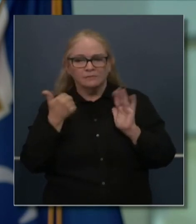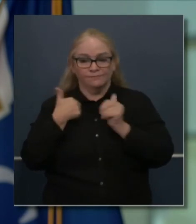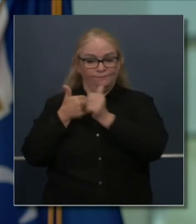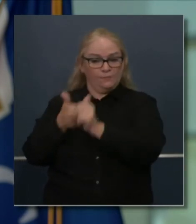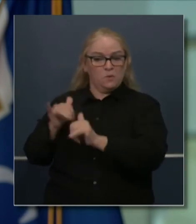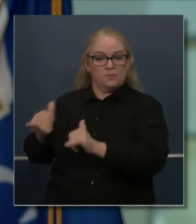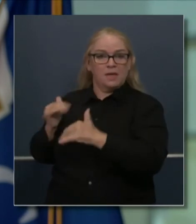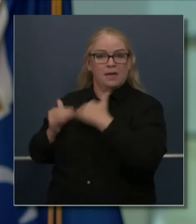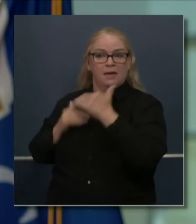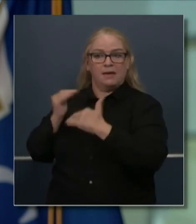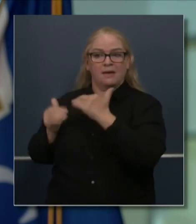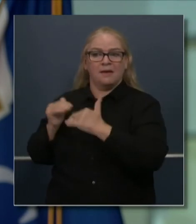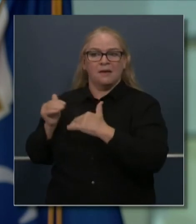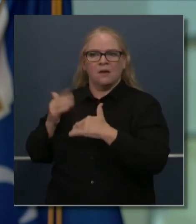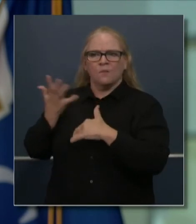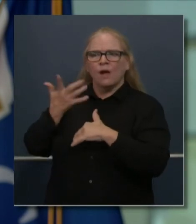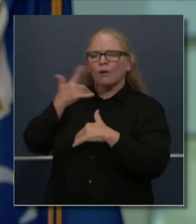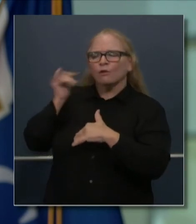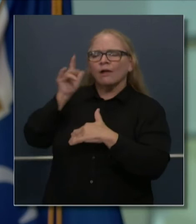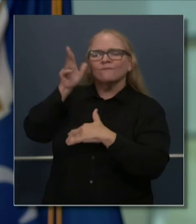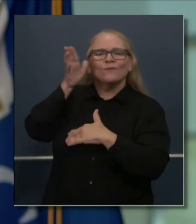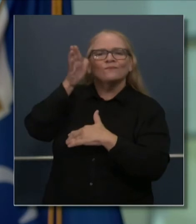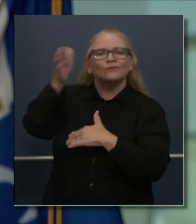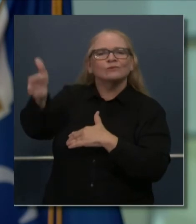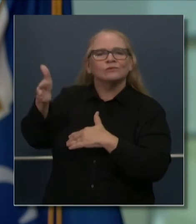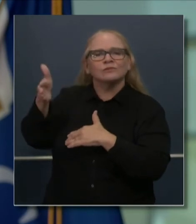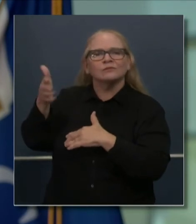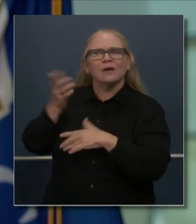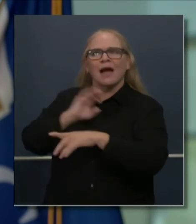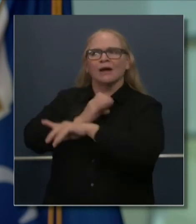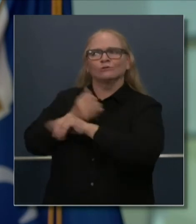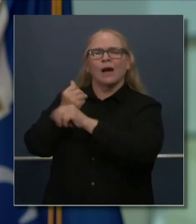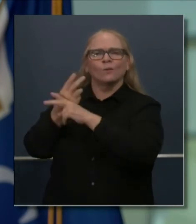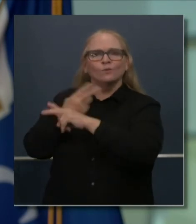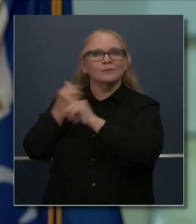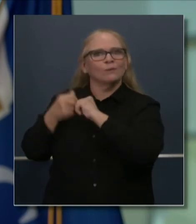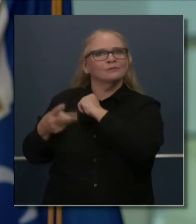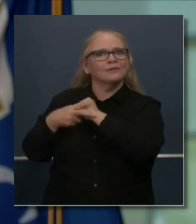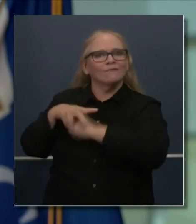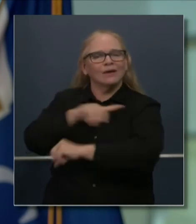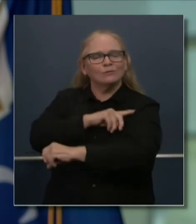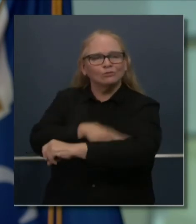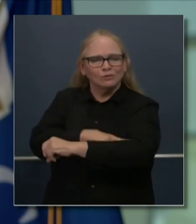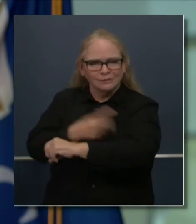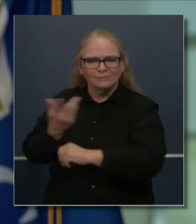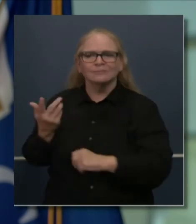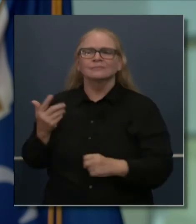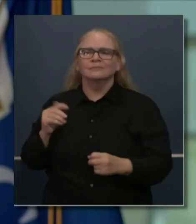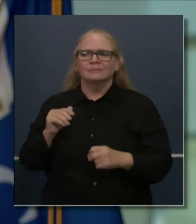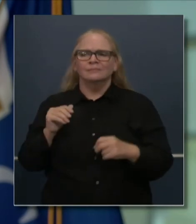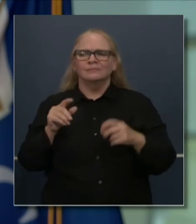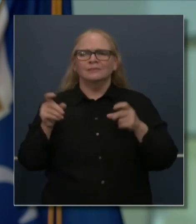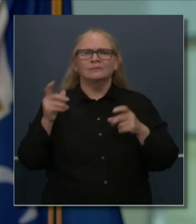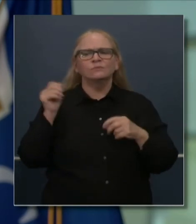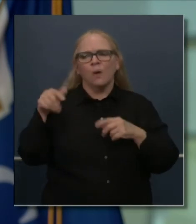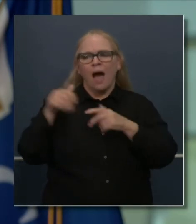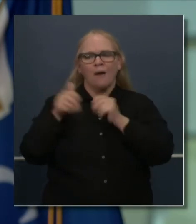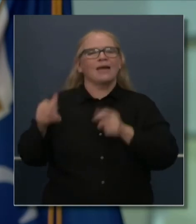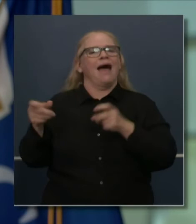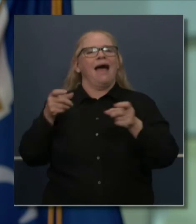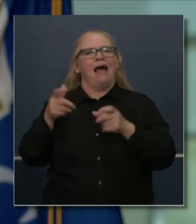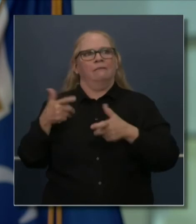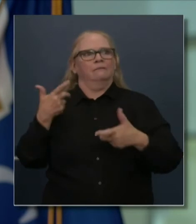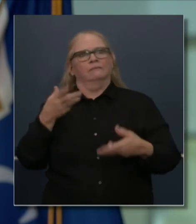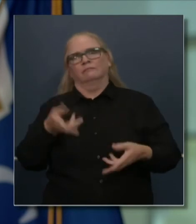energy future would look like. I made a presentation along these lines on multiple occasions, and we are